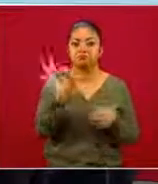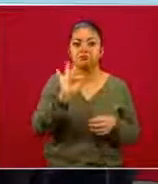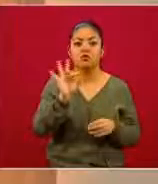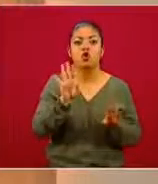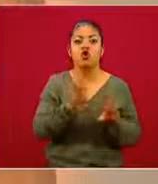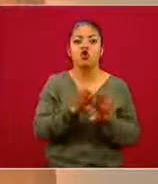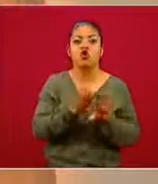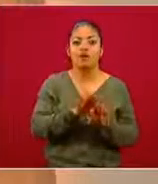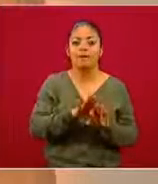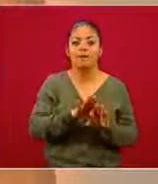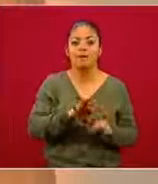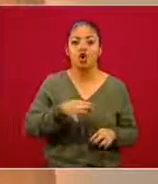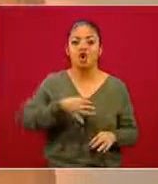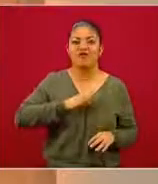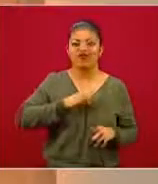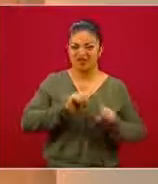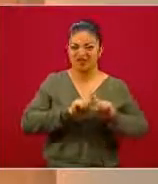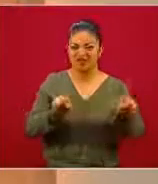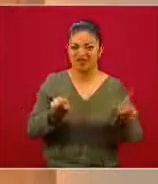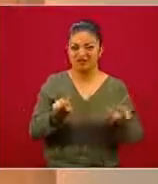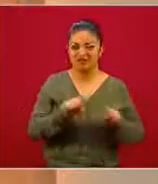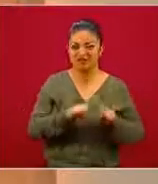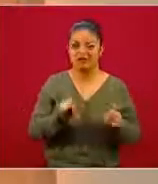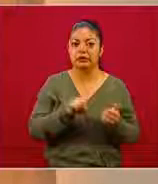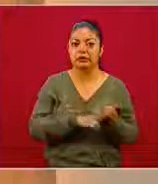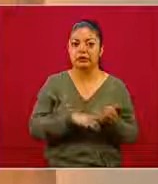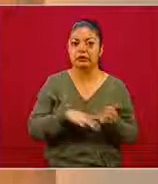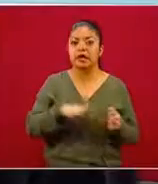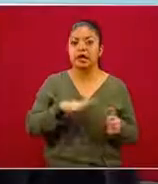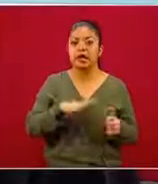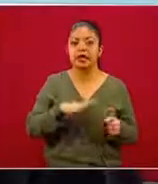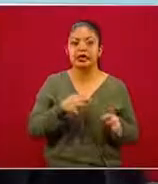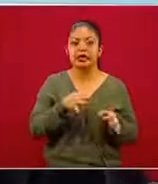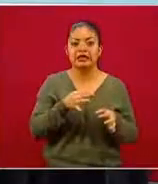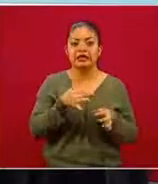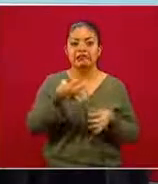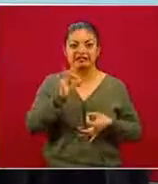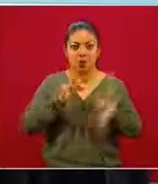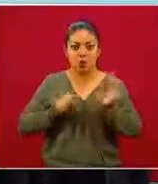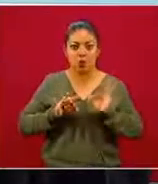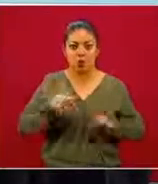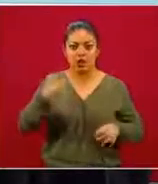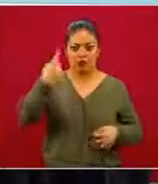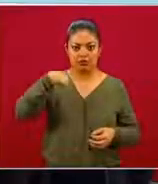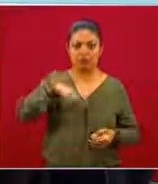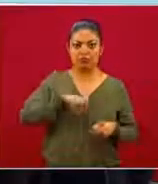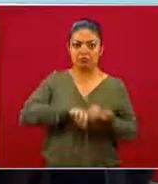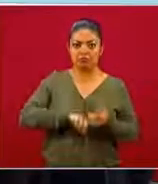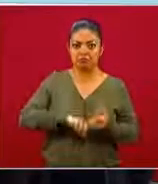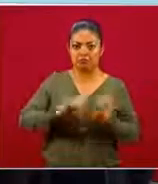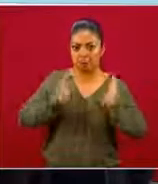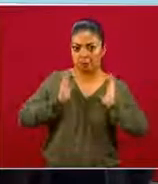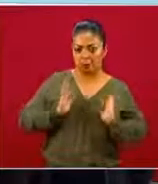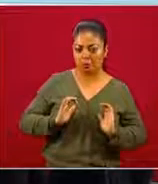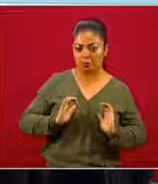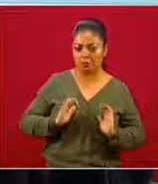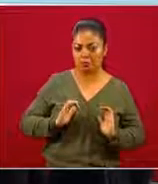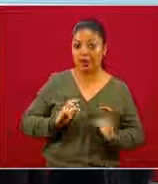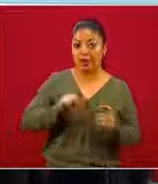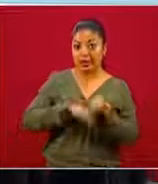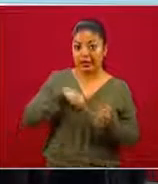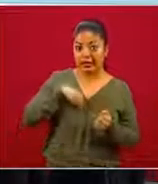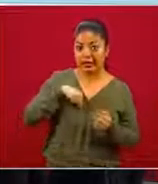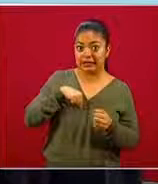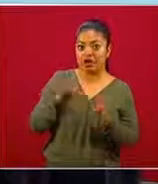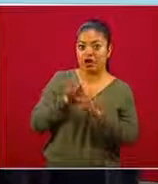receptors, and I think you've talked about this here before, receptors for the virus that are in different cells, and this is what makes